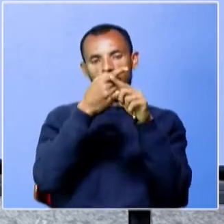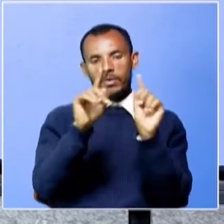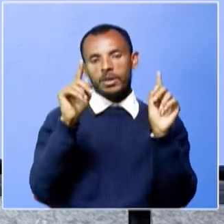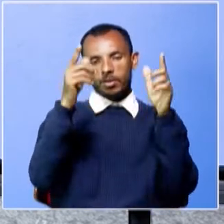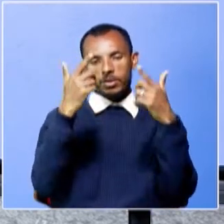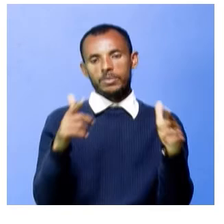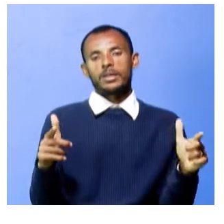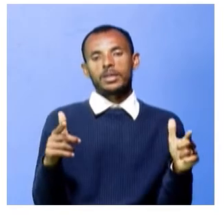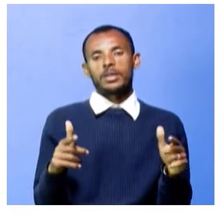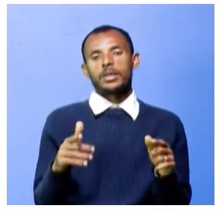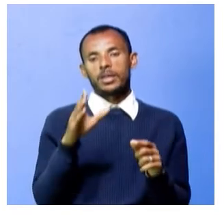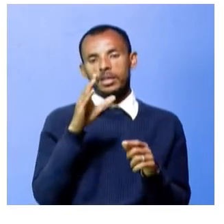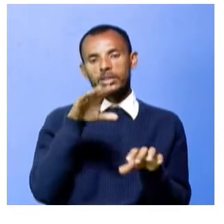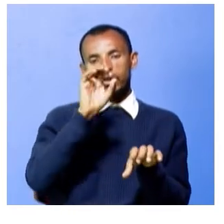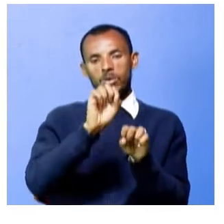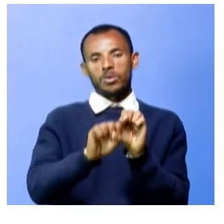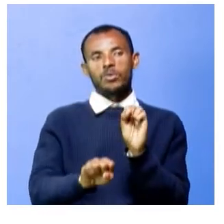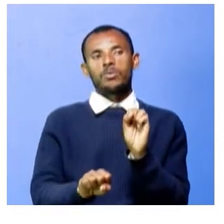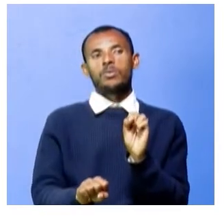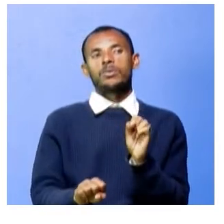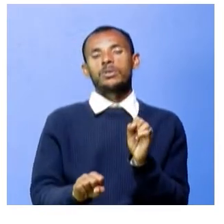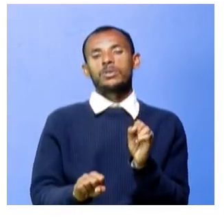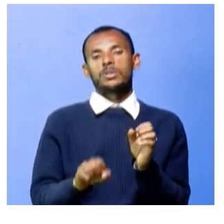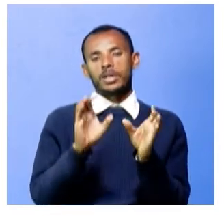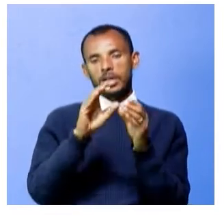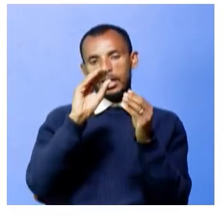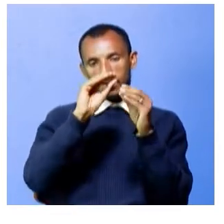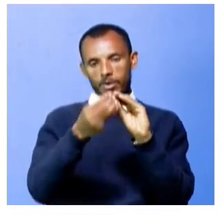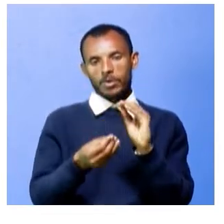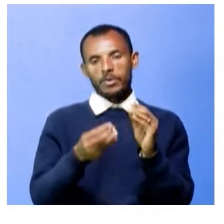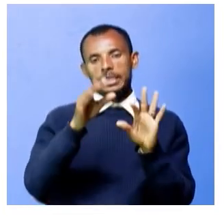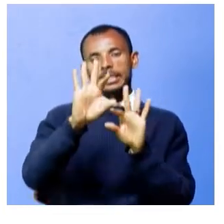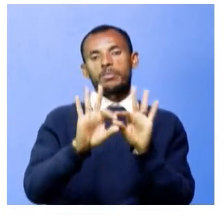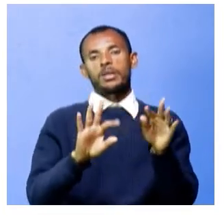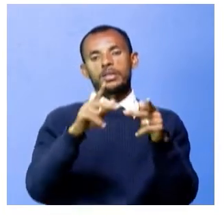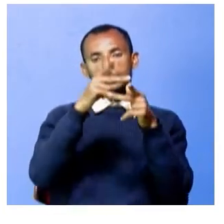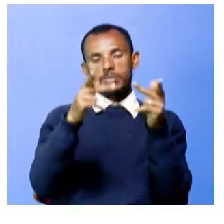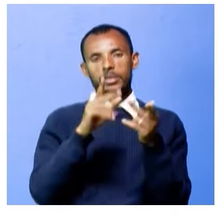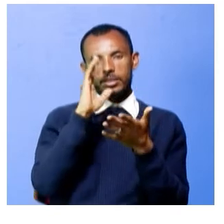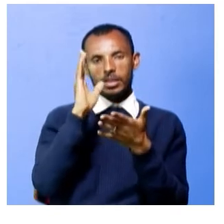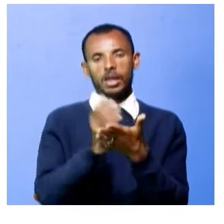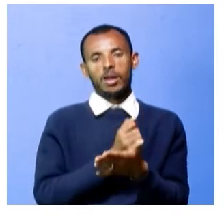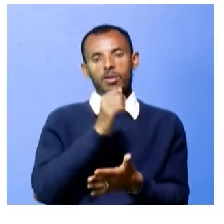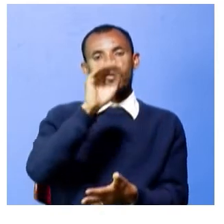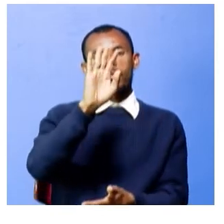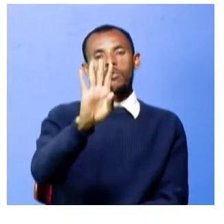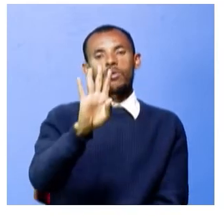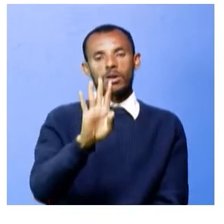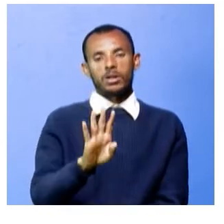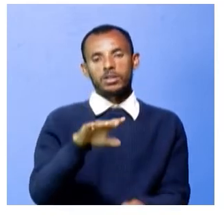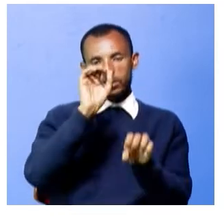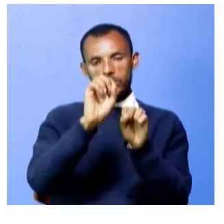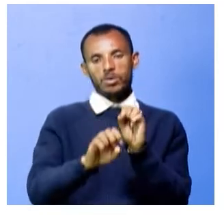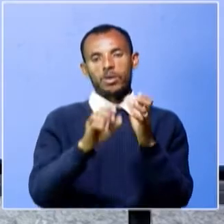possibilities. So the cardinal number of the sample space will be taken as 4. Okay.